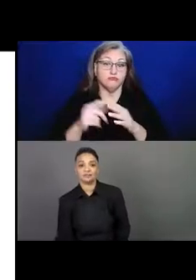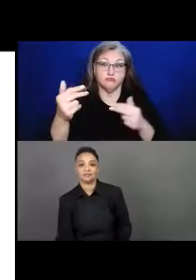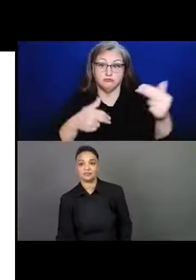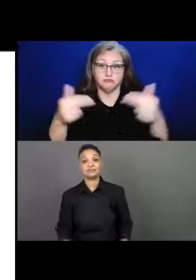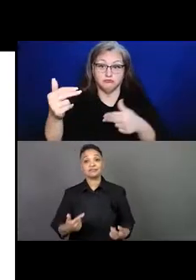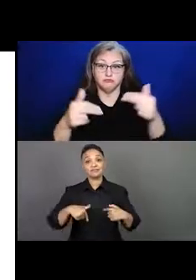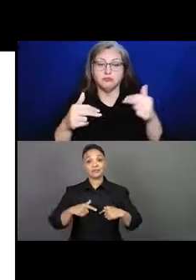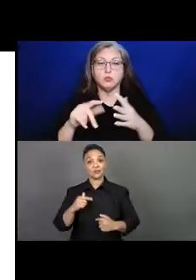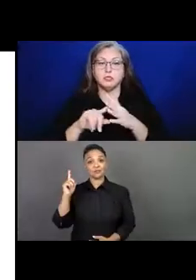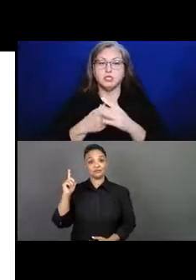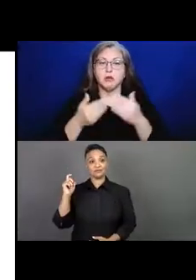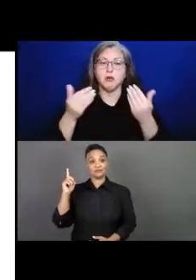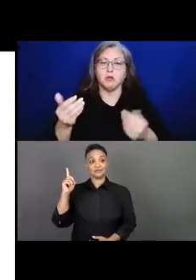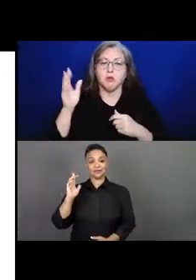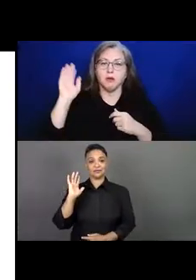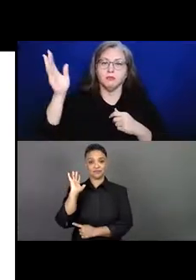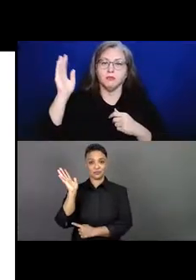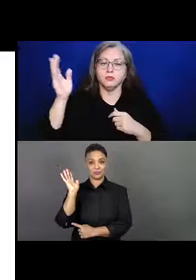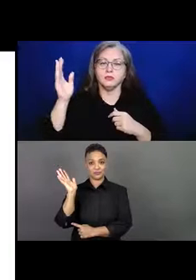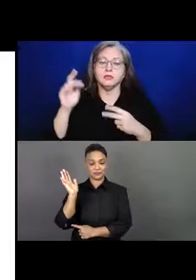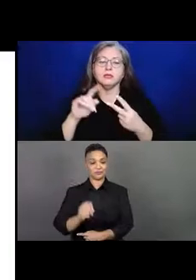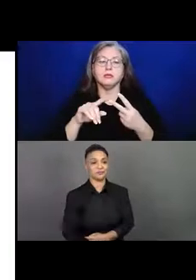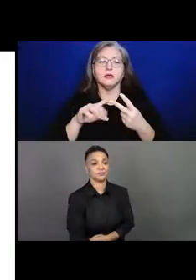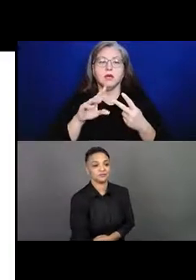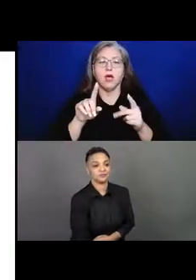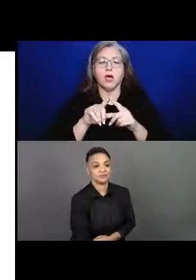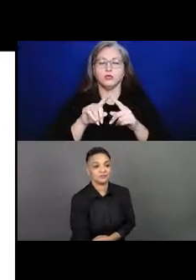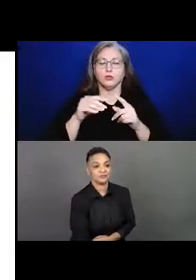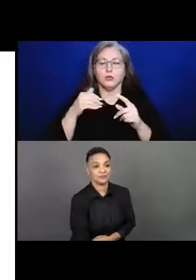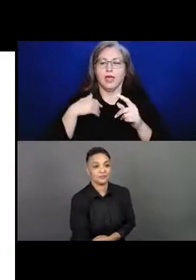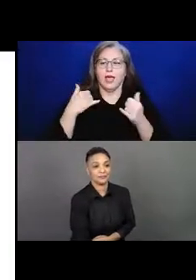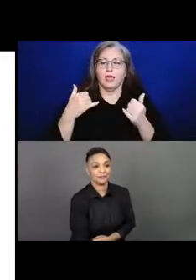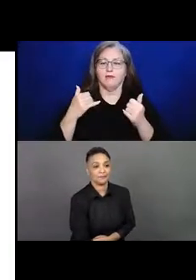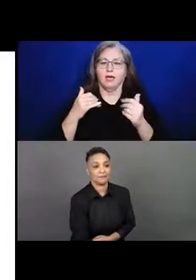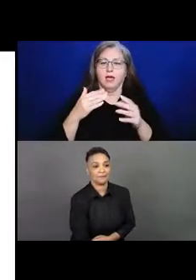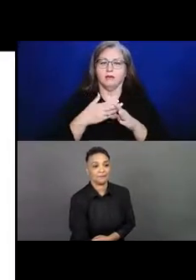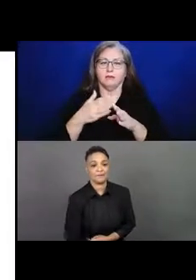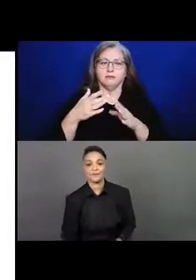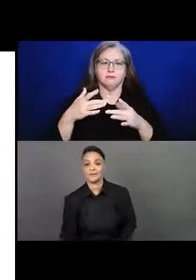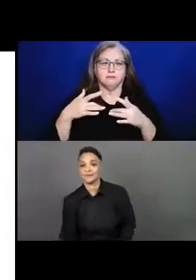our presentation and also our session for today.